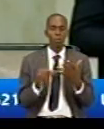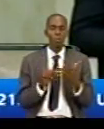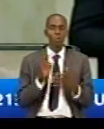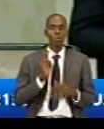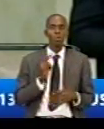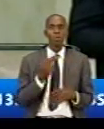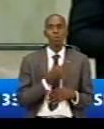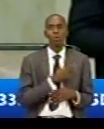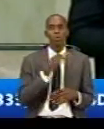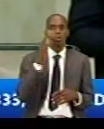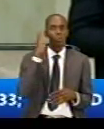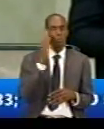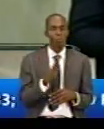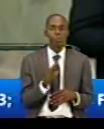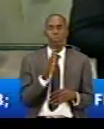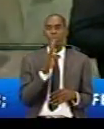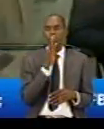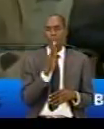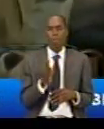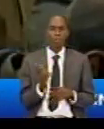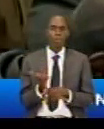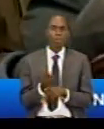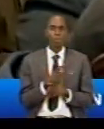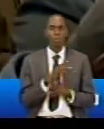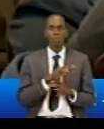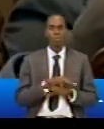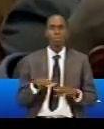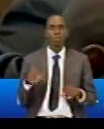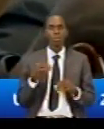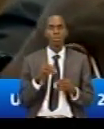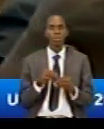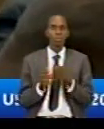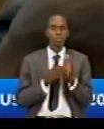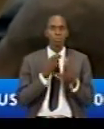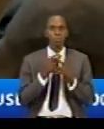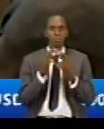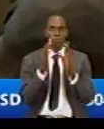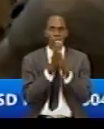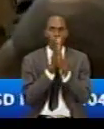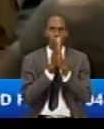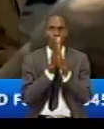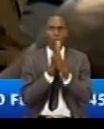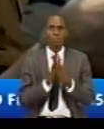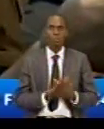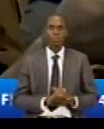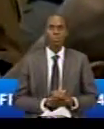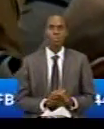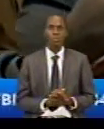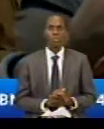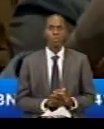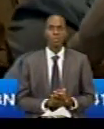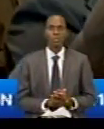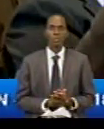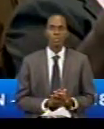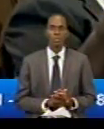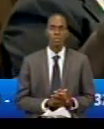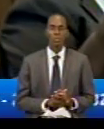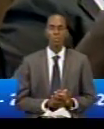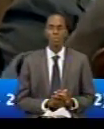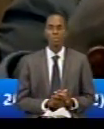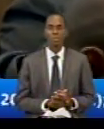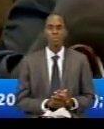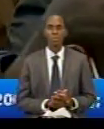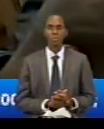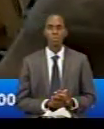will be careless. Pray for the church, brethren. This church must continue to make